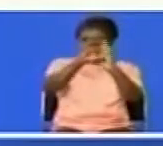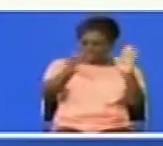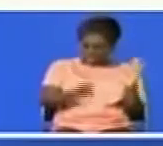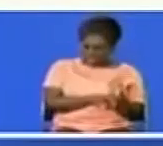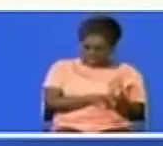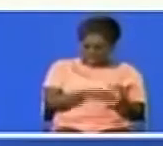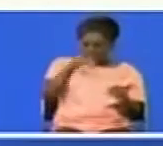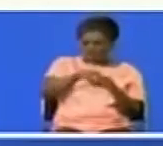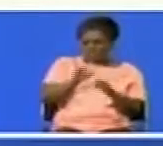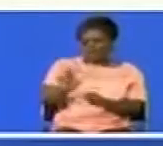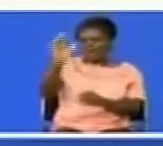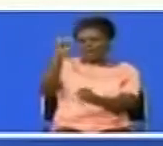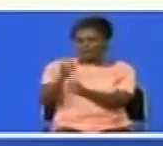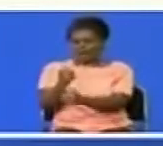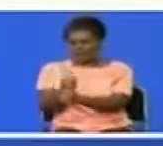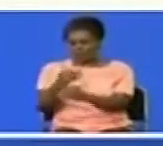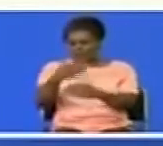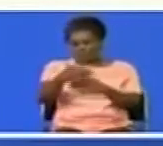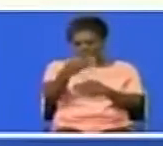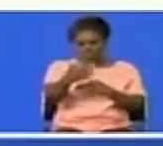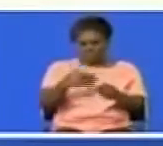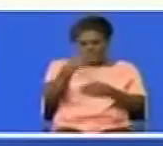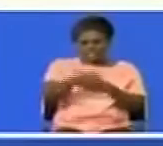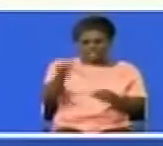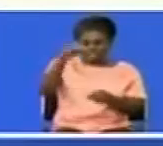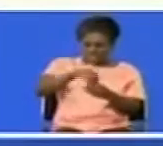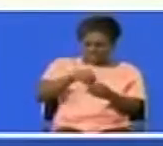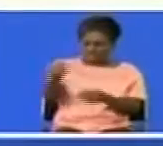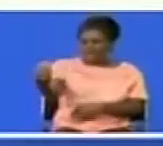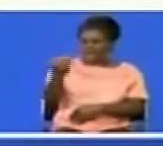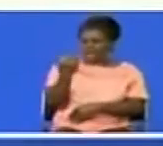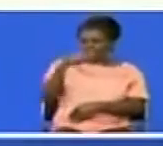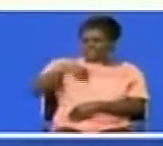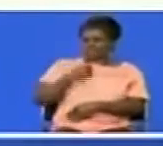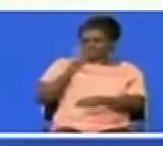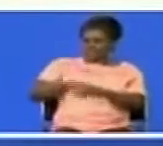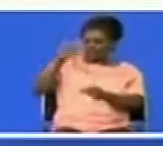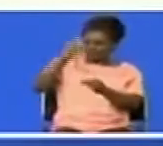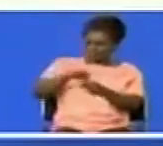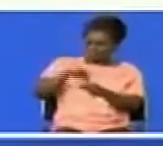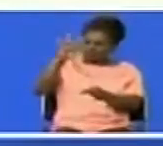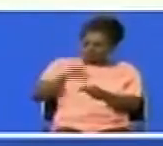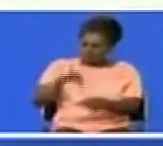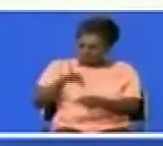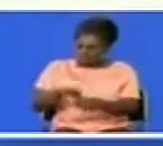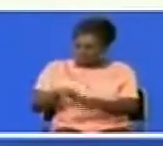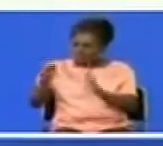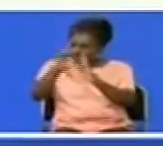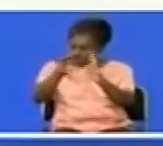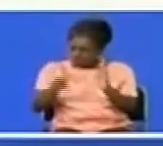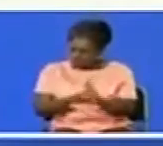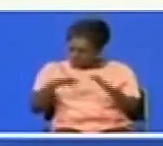in which they work. Okay. And moving forward, next elections, we need to ask ourselves when we vote, are we voting for a pro-constitutional